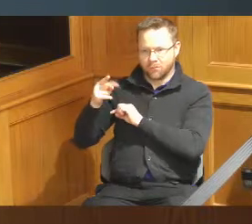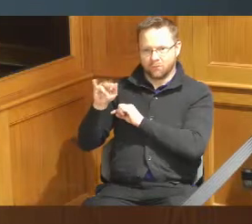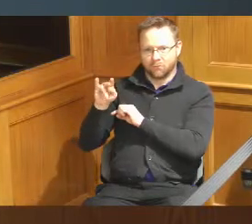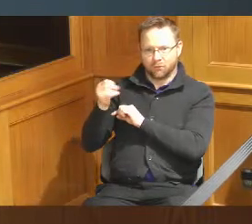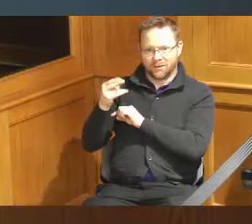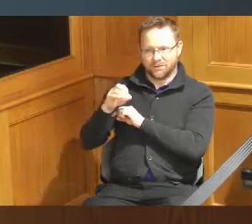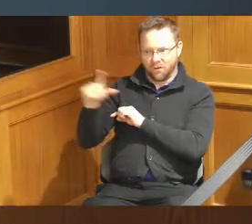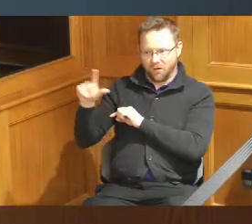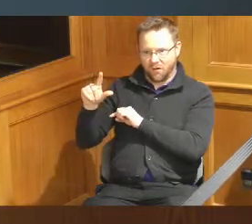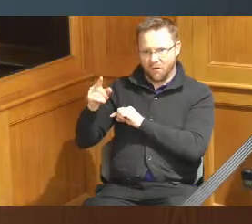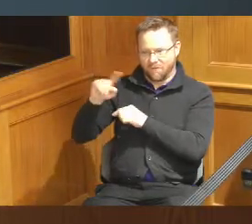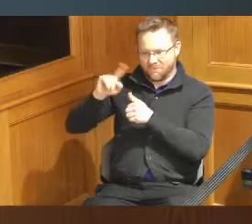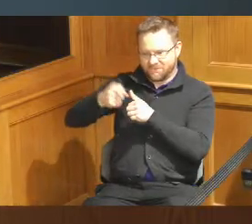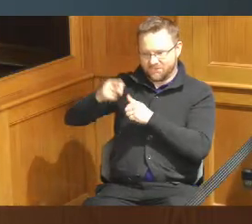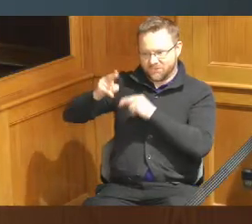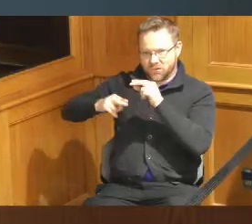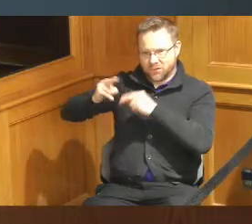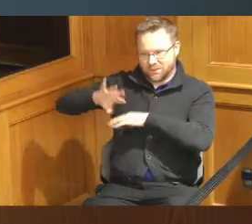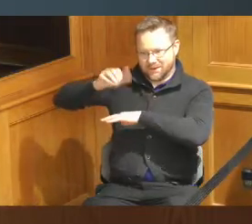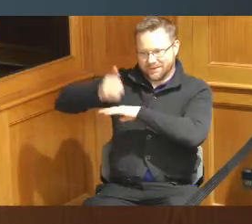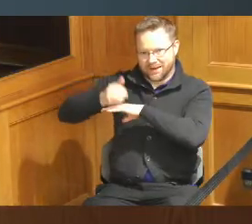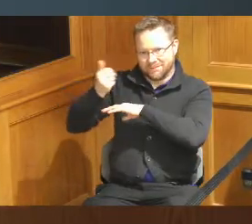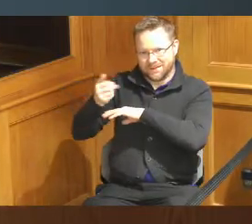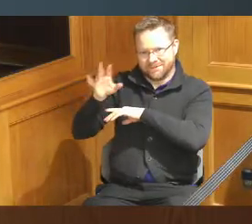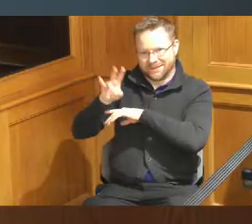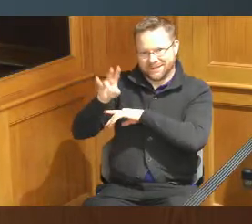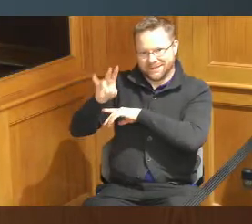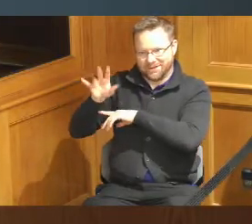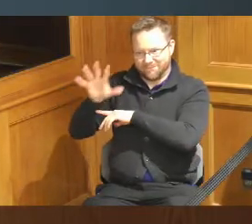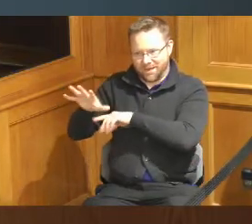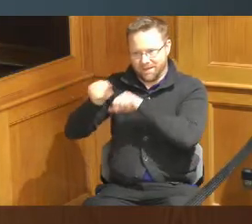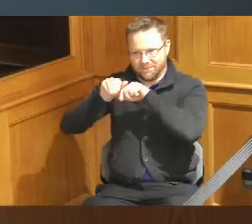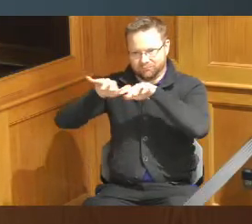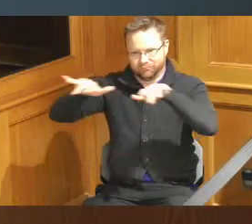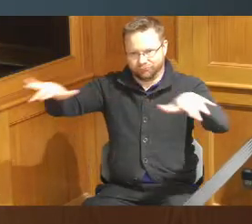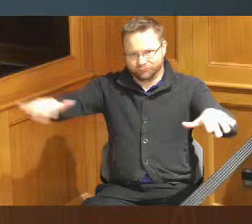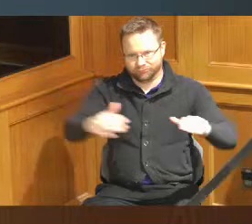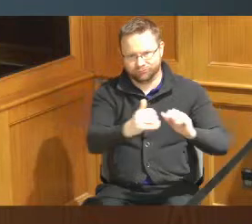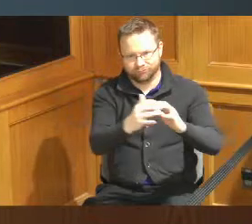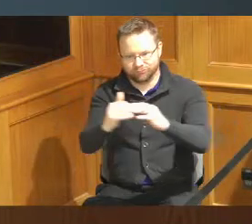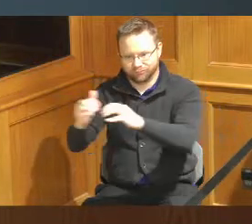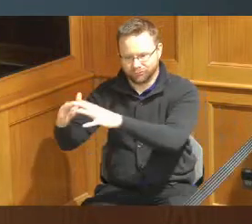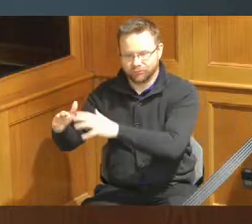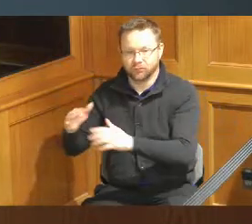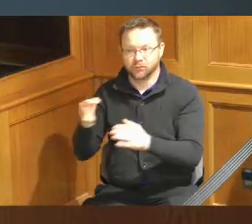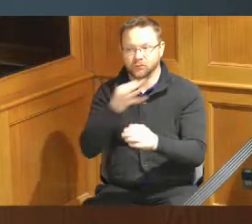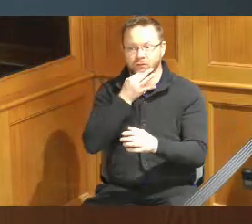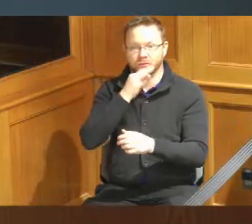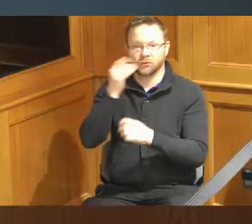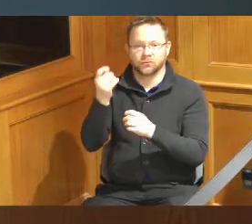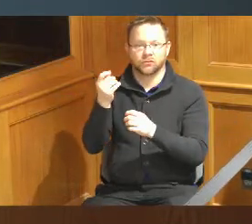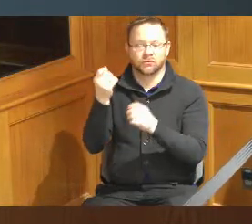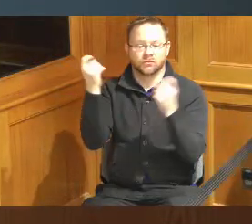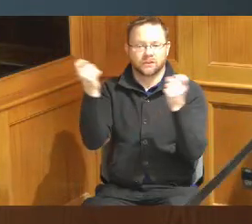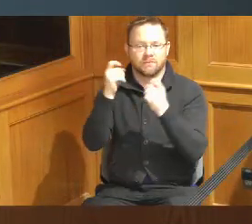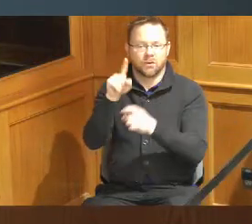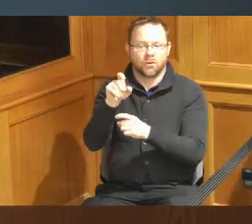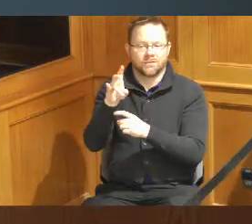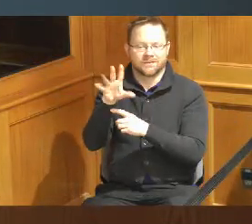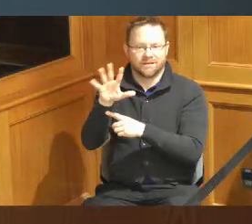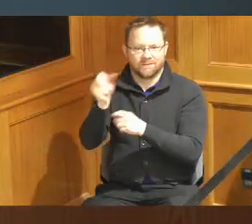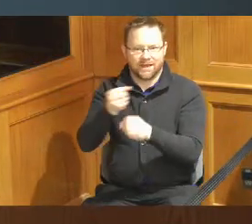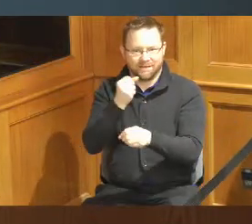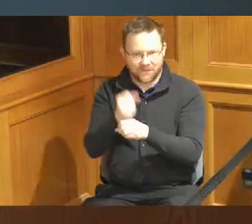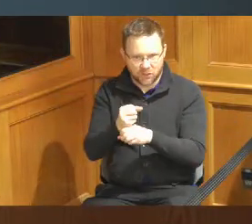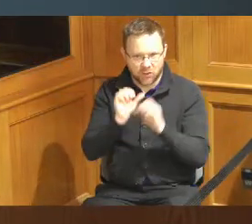Hall, which was established in 1775 and will celebrate 175 years of service to